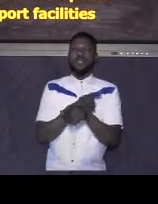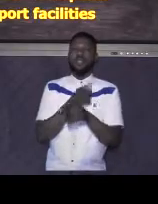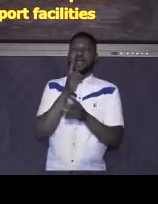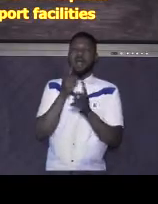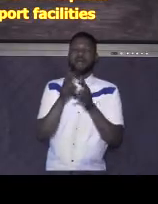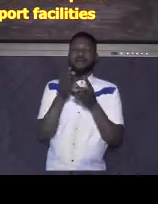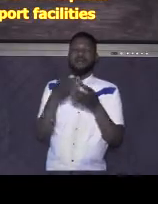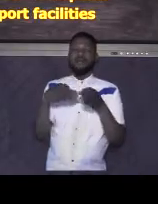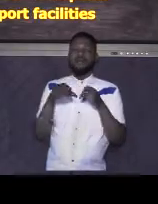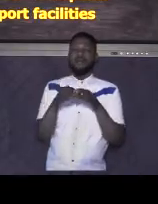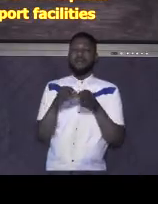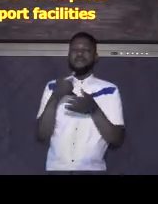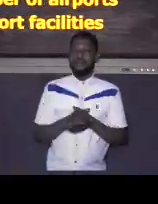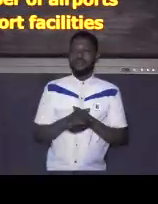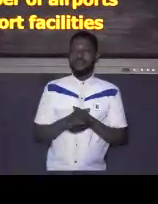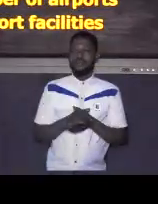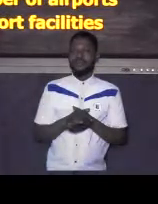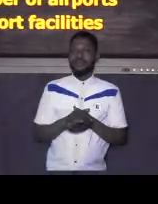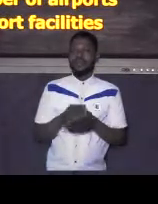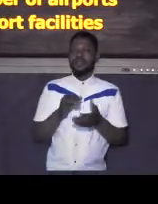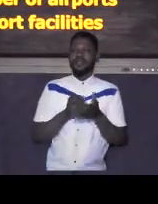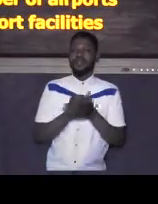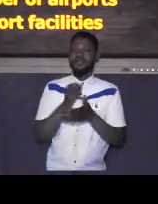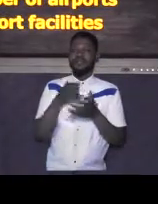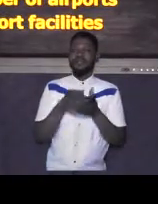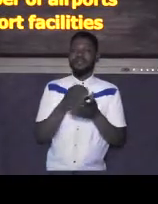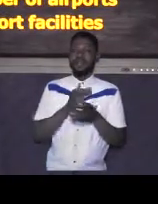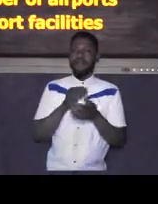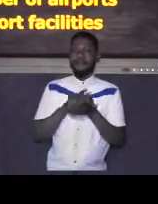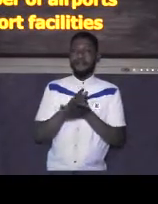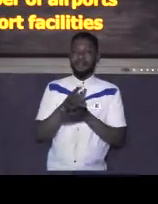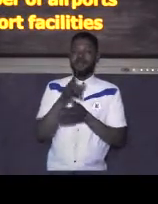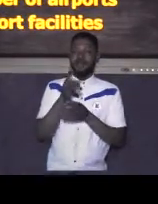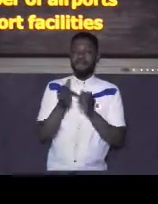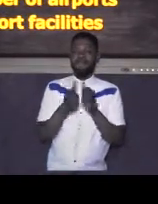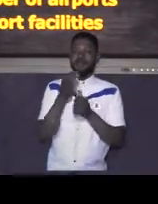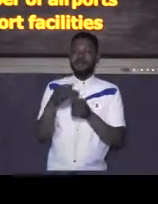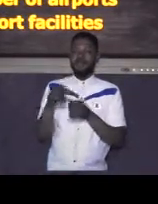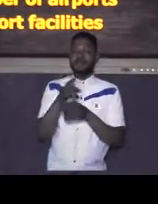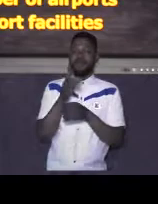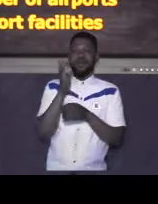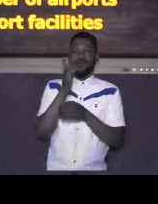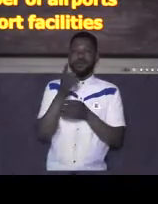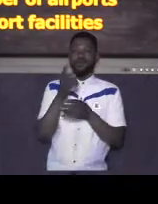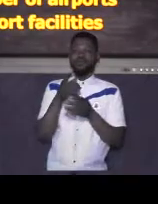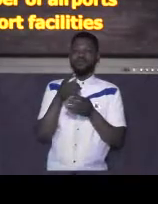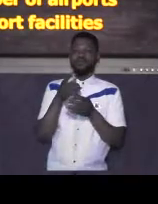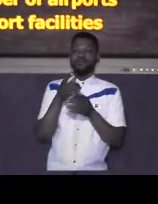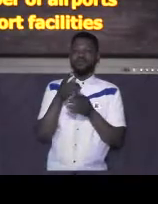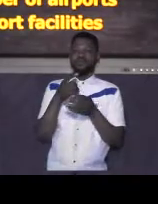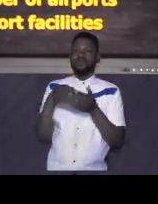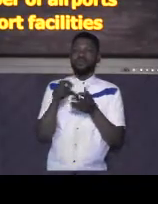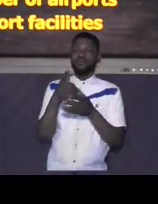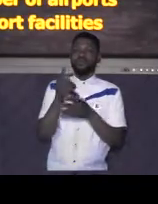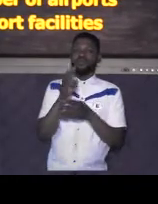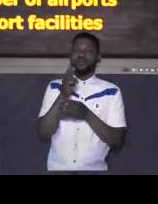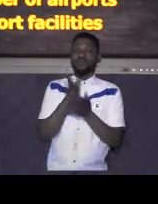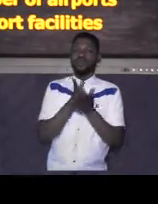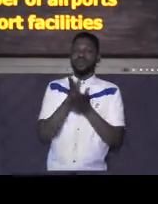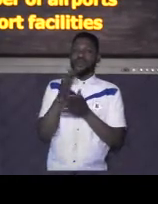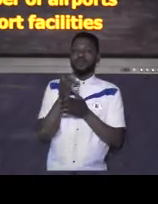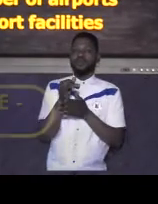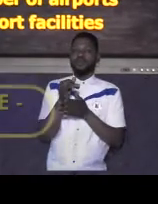lesson are very correct. That's it, and I believe most of you will score the 2